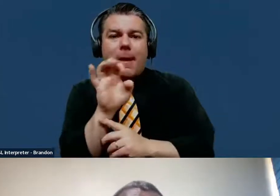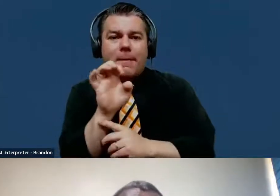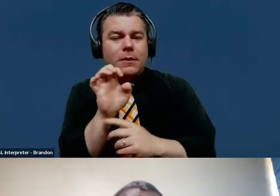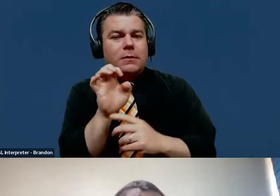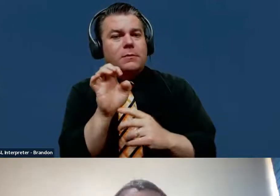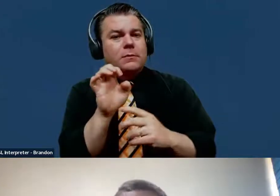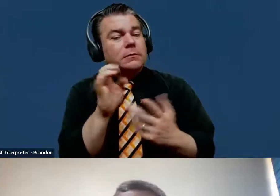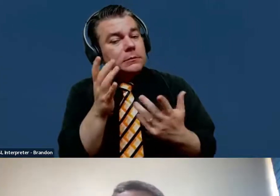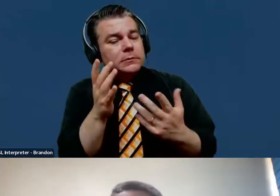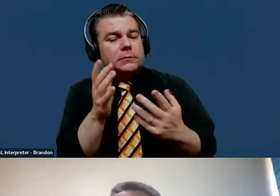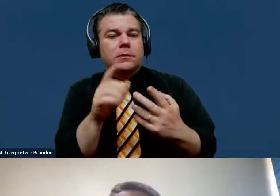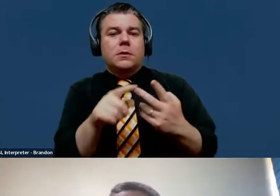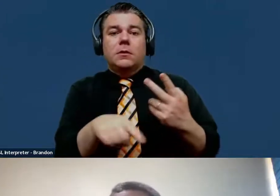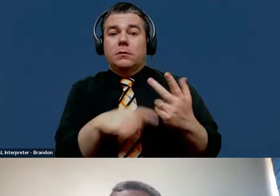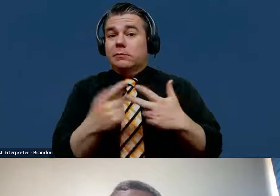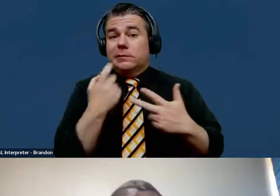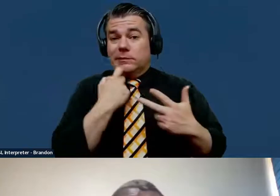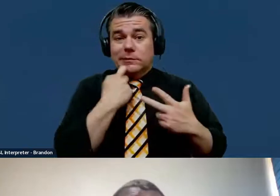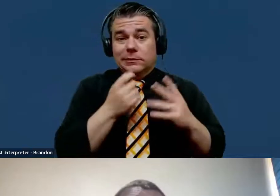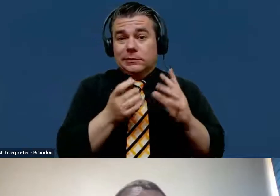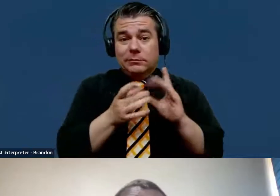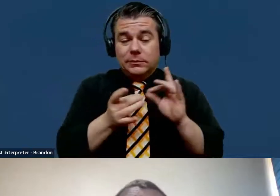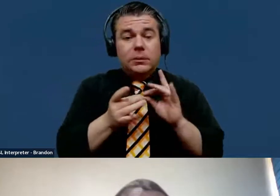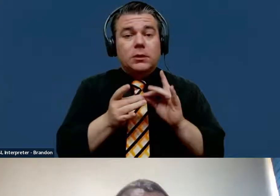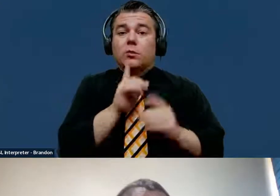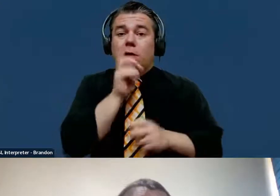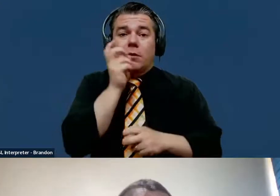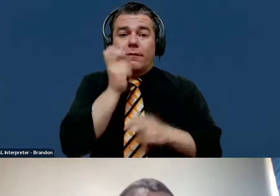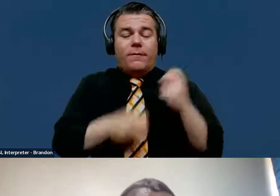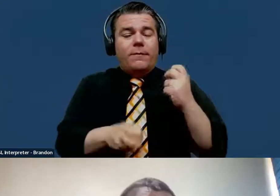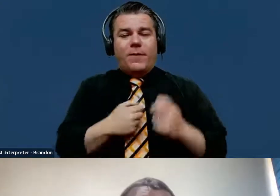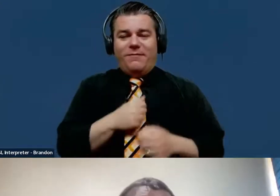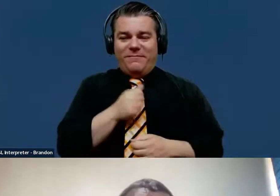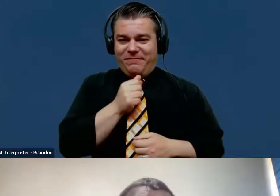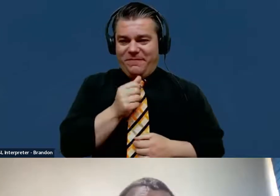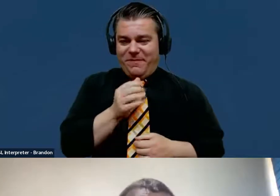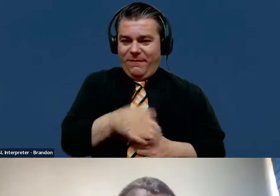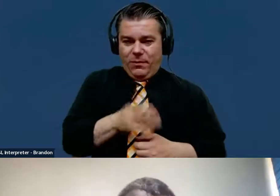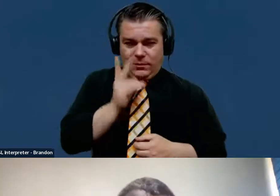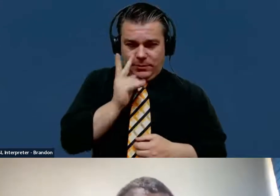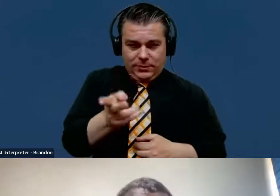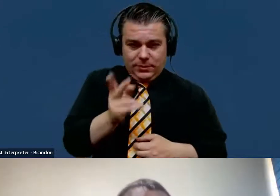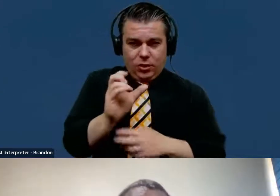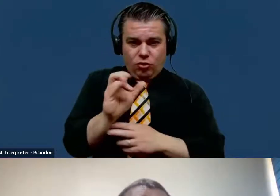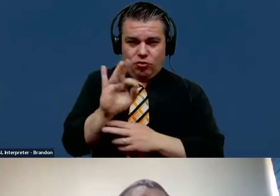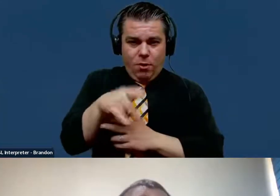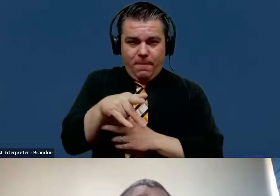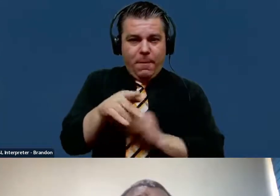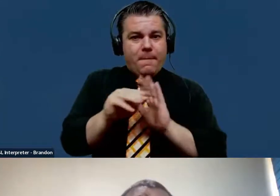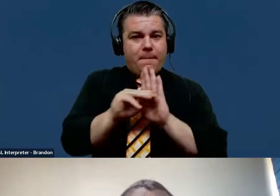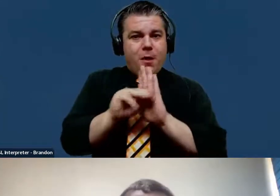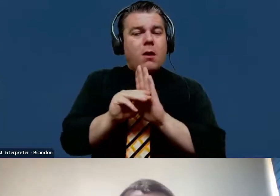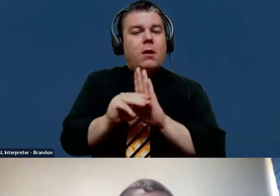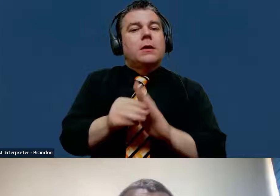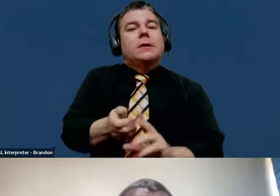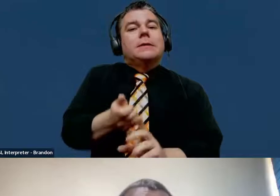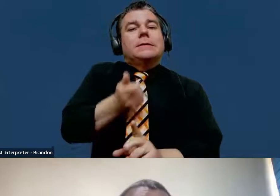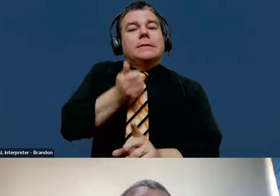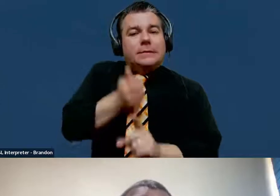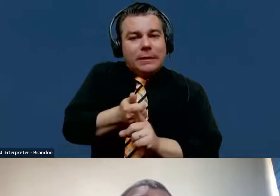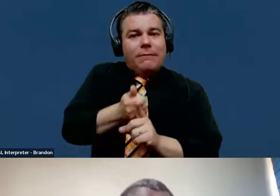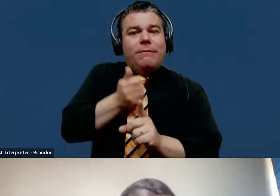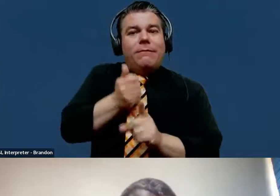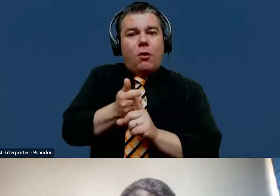and as we just mentioned, it's difficult. I've never seen any crop model that